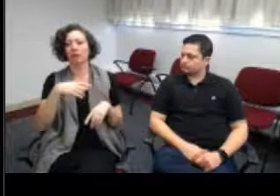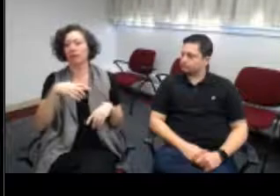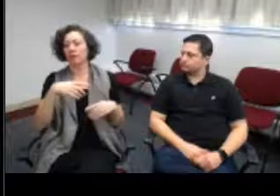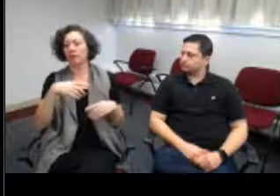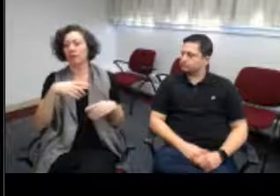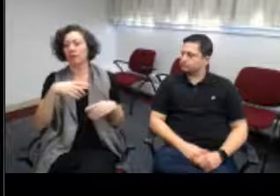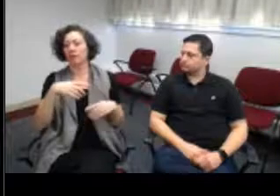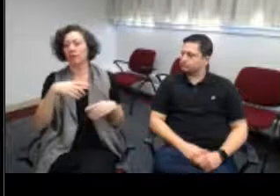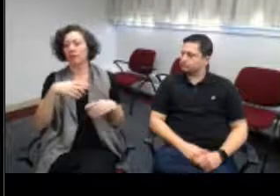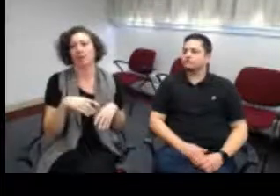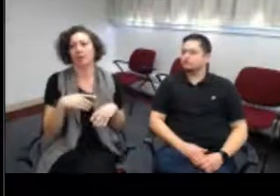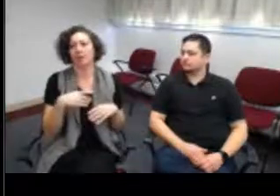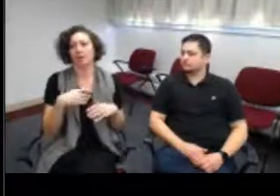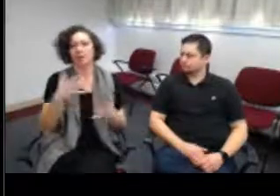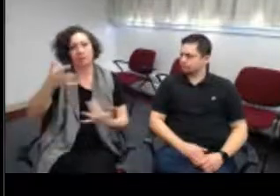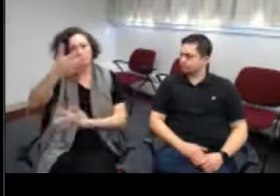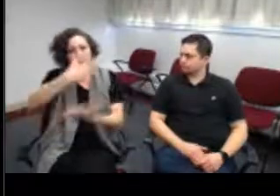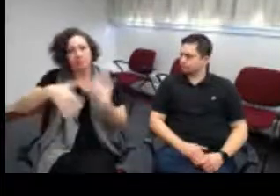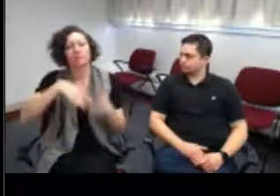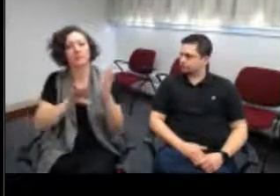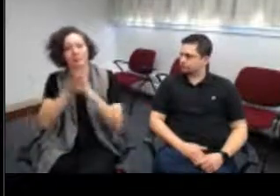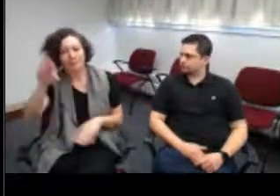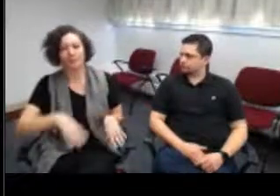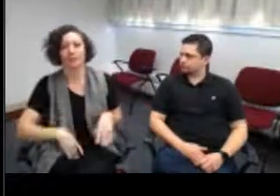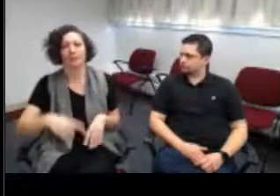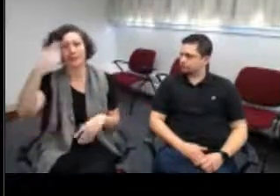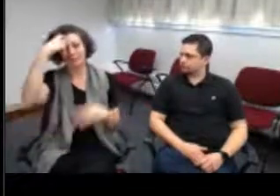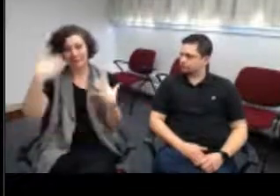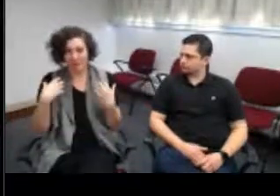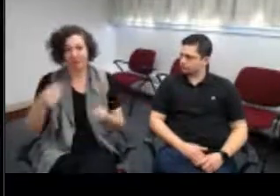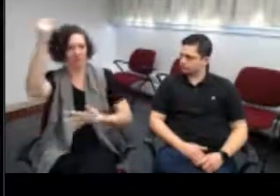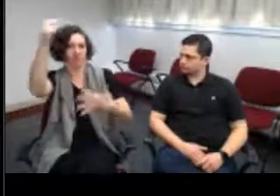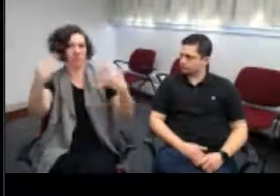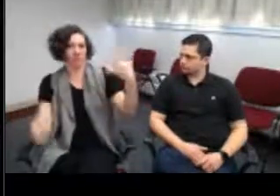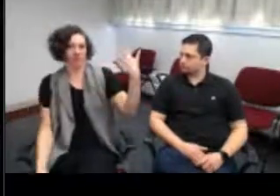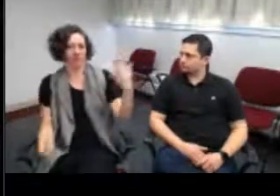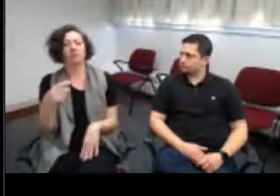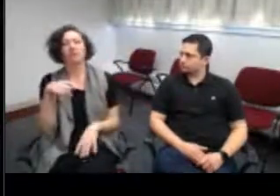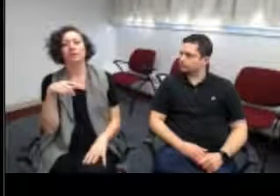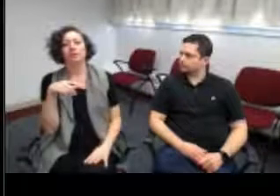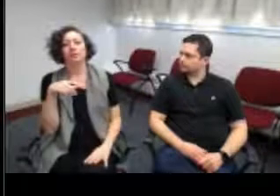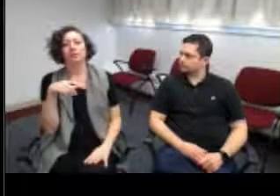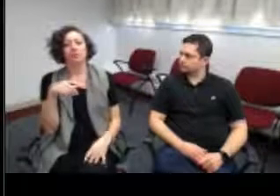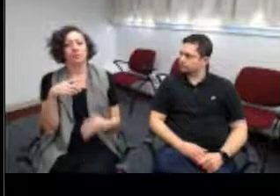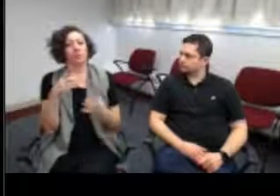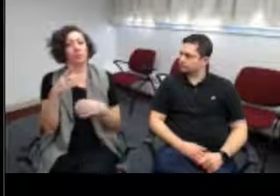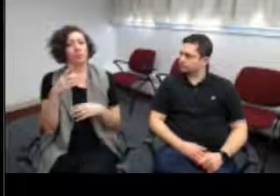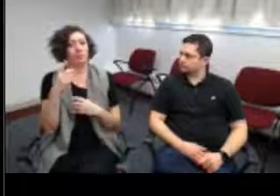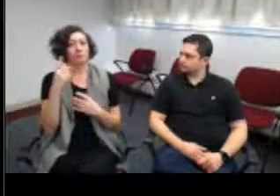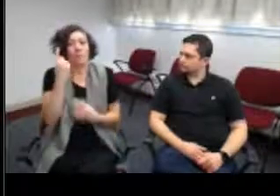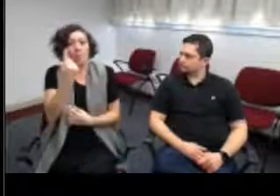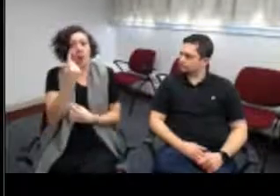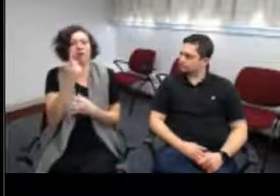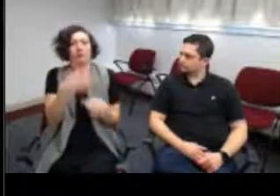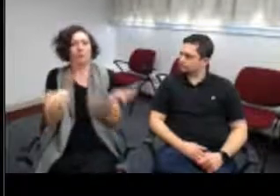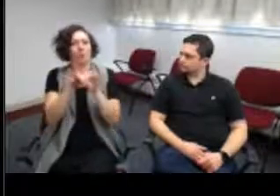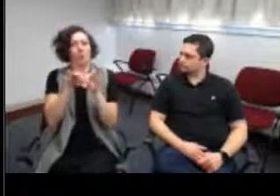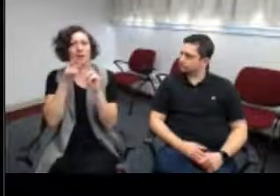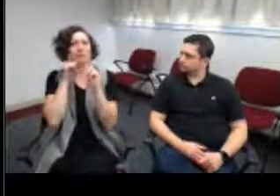It helps with cognitive development, social development, mental health, the list goes on.